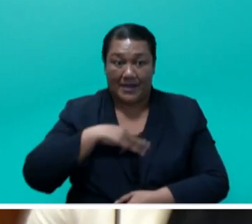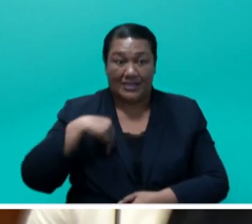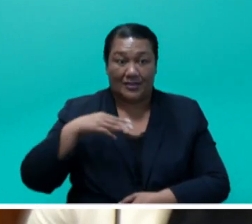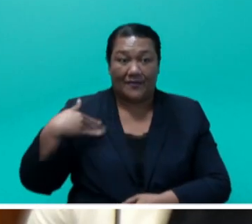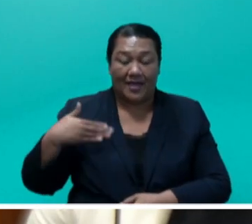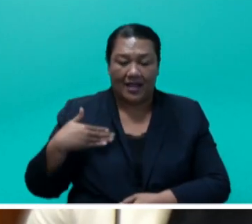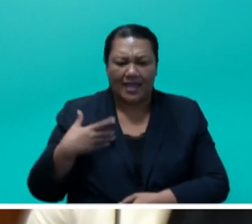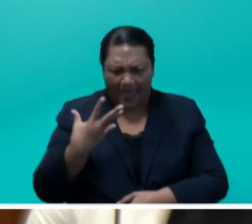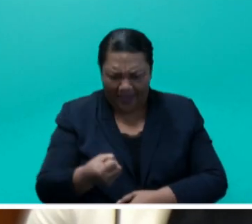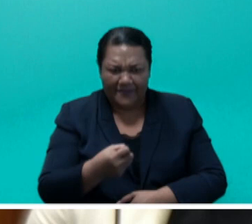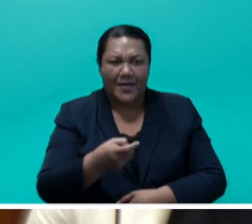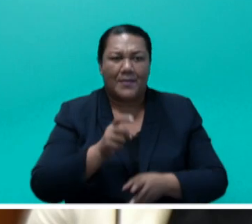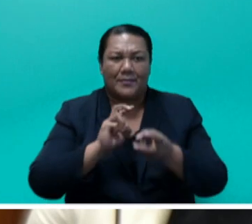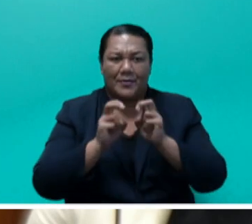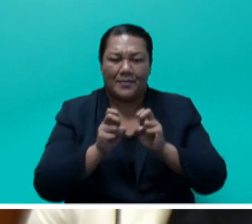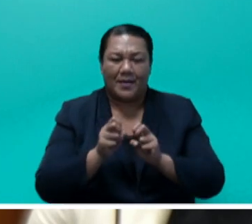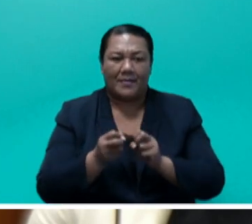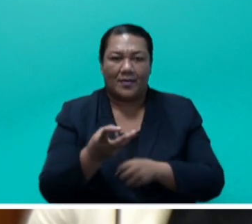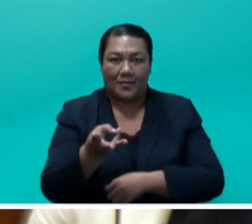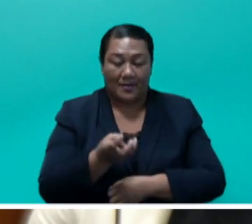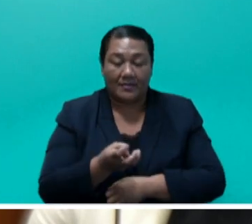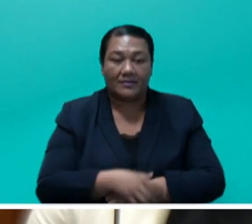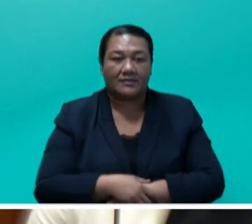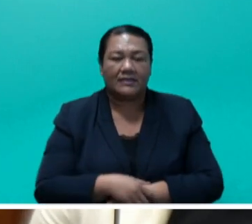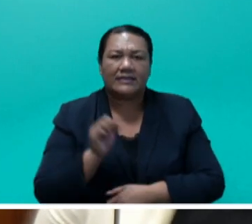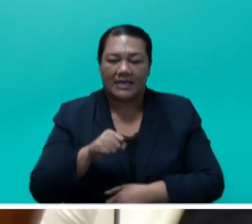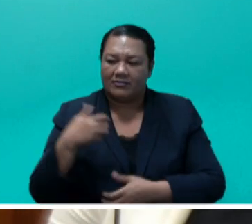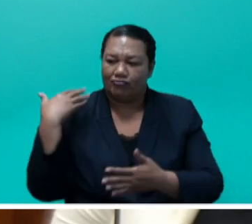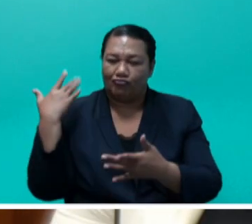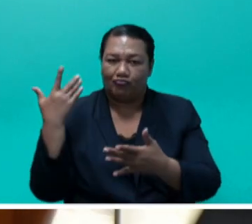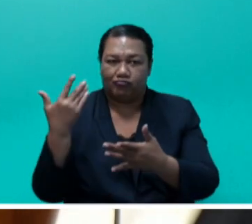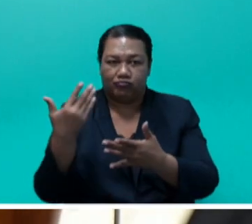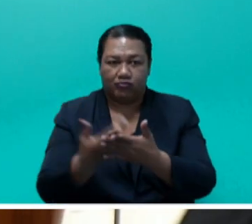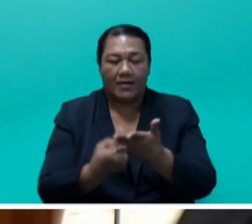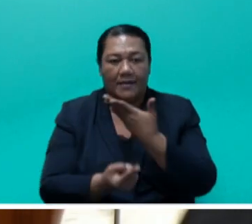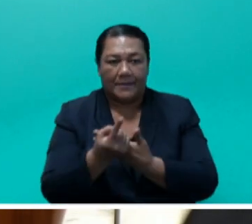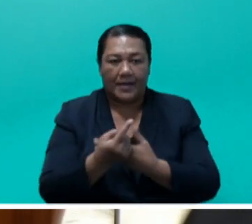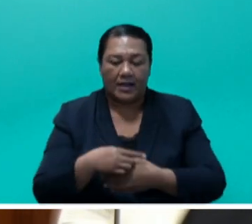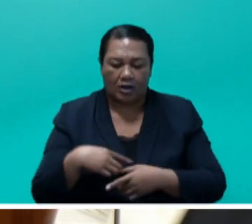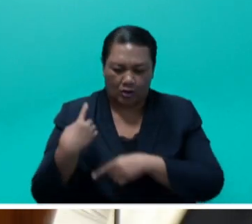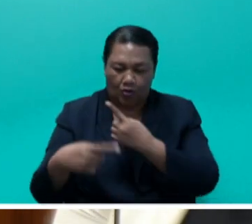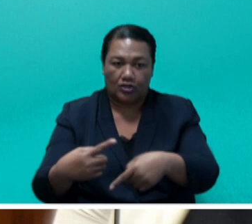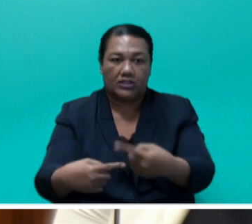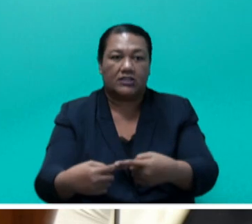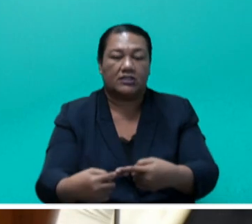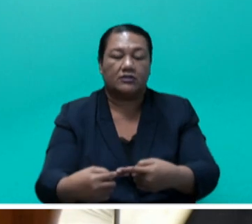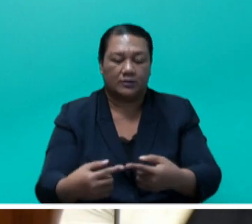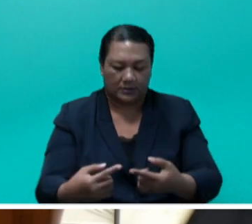existed and remain uncorrected for many years up until now. So the